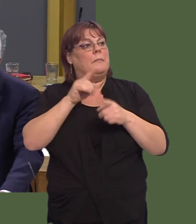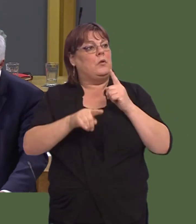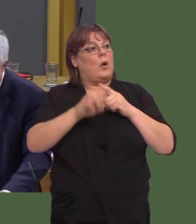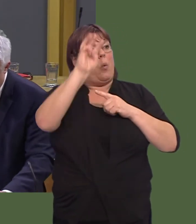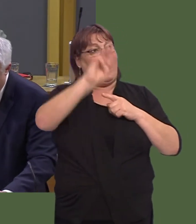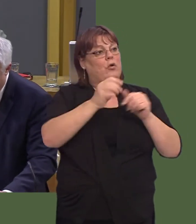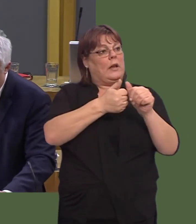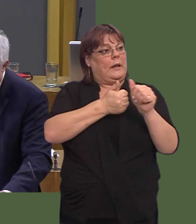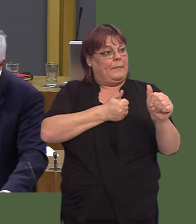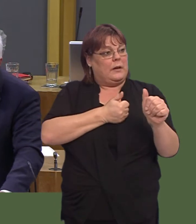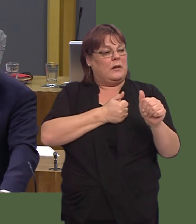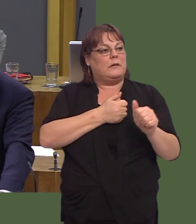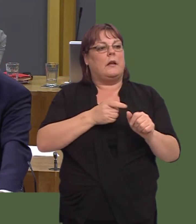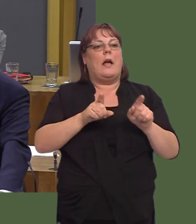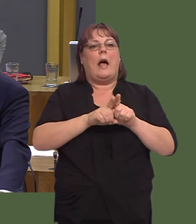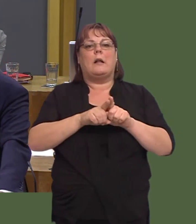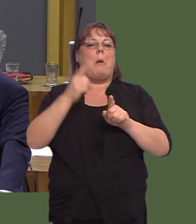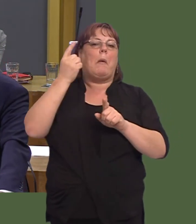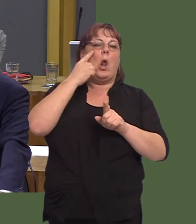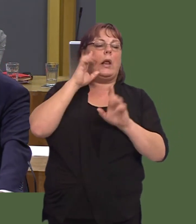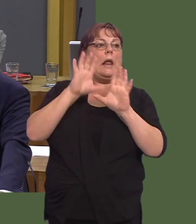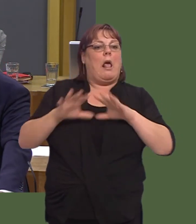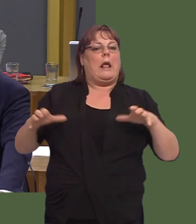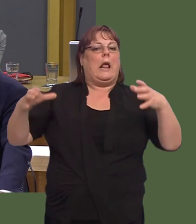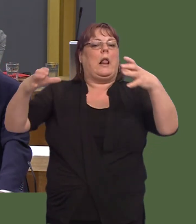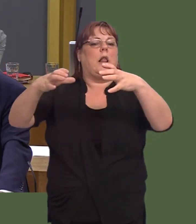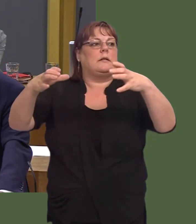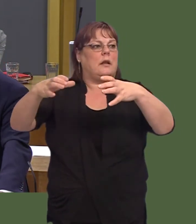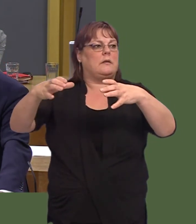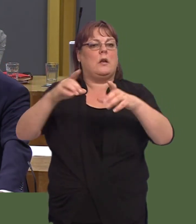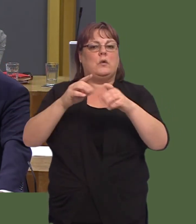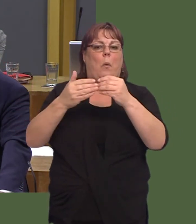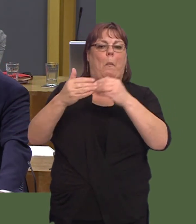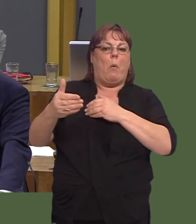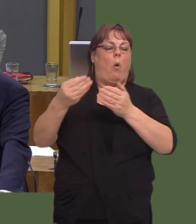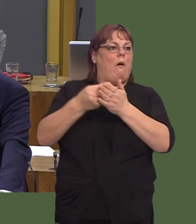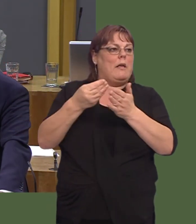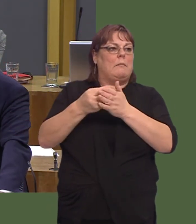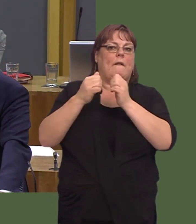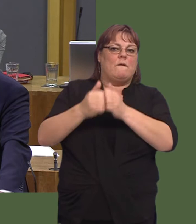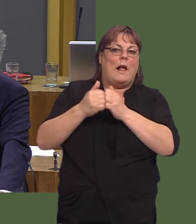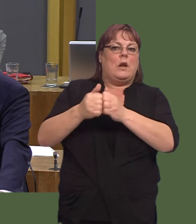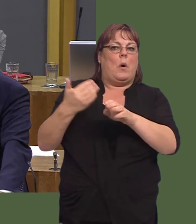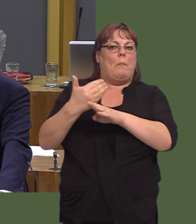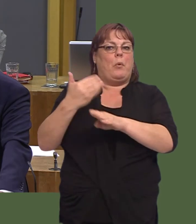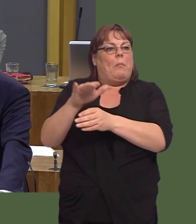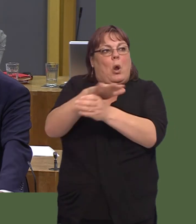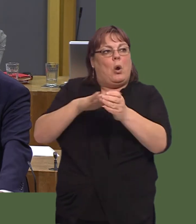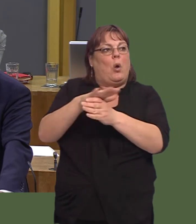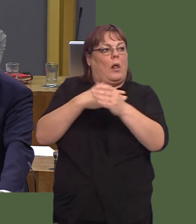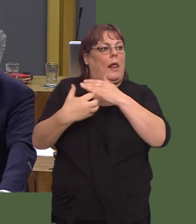and supporting the development of local supply chains and clusters so that more economic value and employment is retained